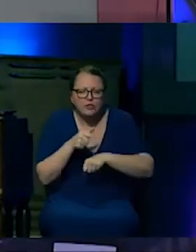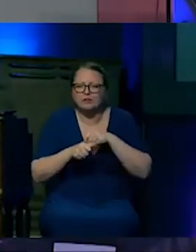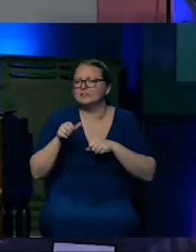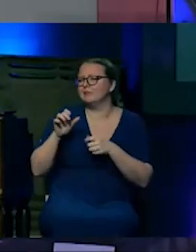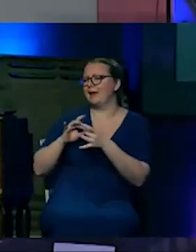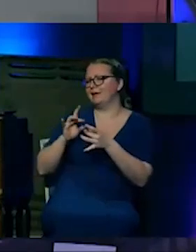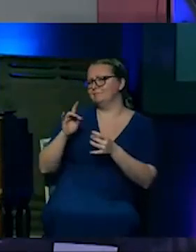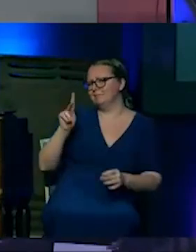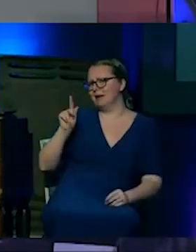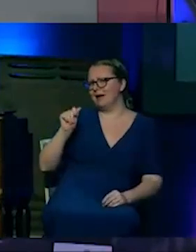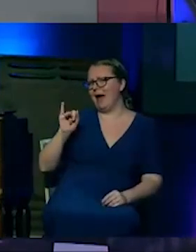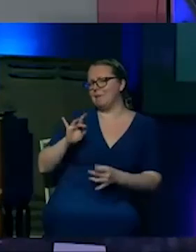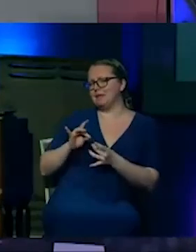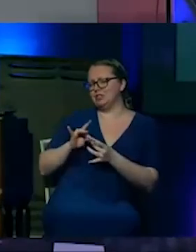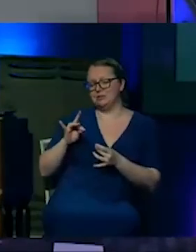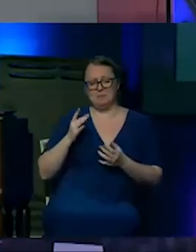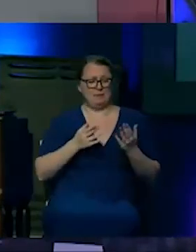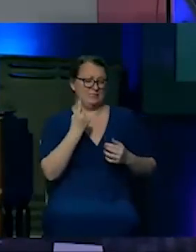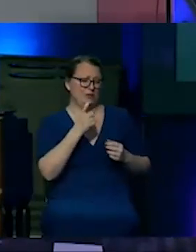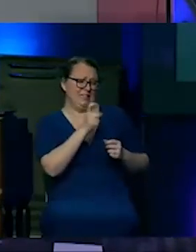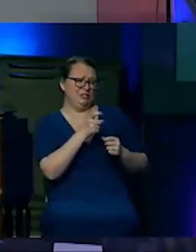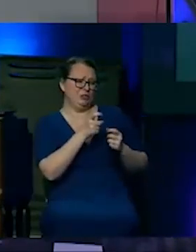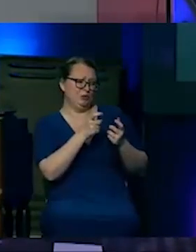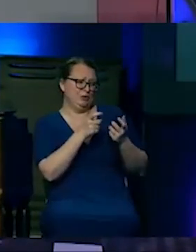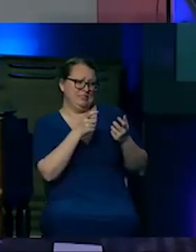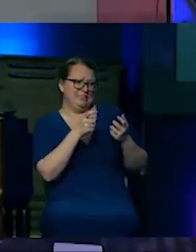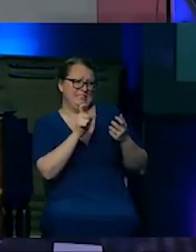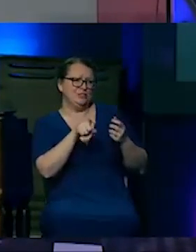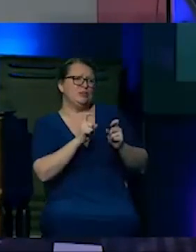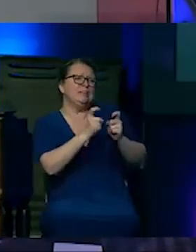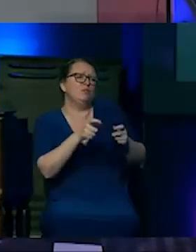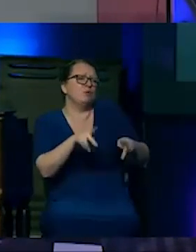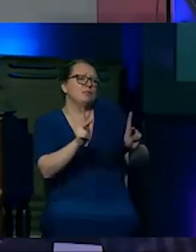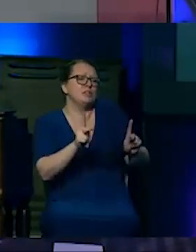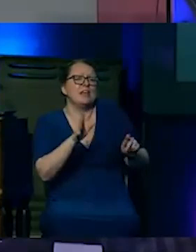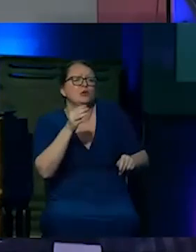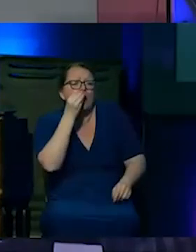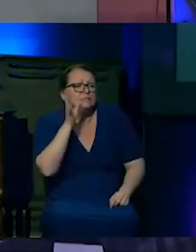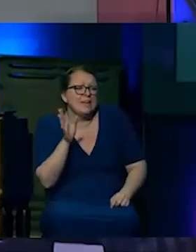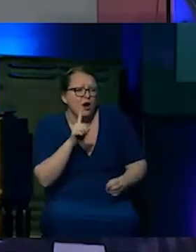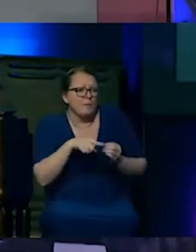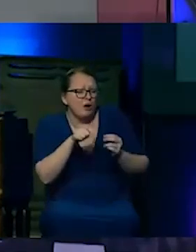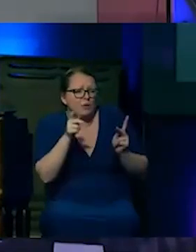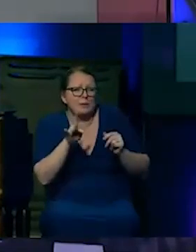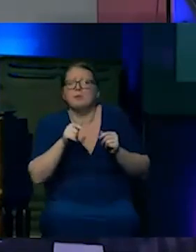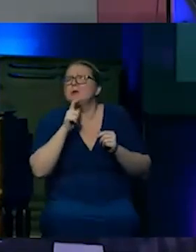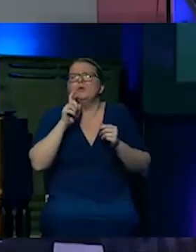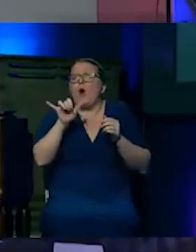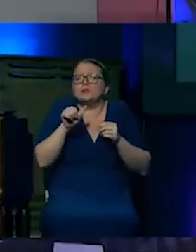like, you, maybe someone needs to give you permission to say that you don't need to care about this thing so much anymore. But you also don't need my